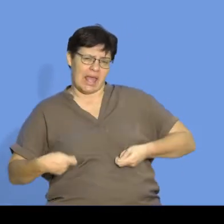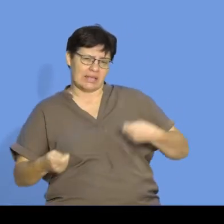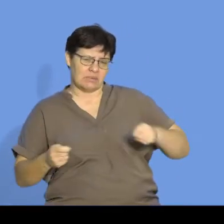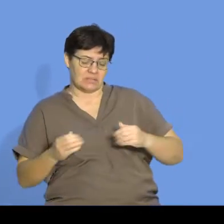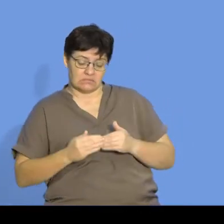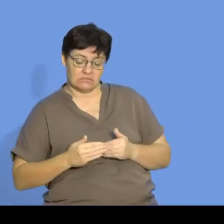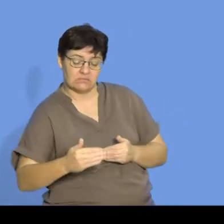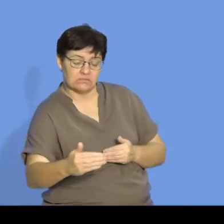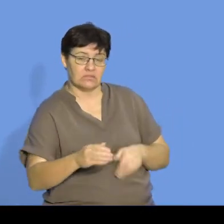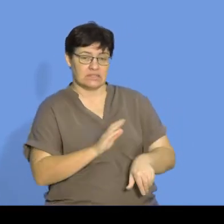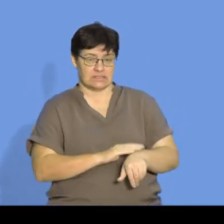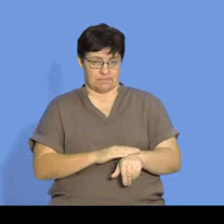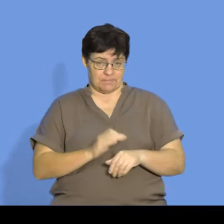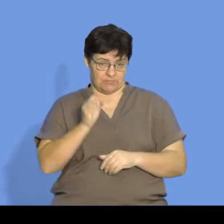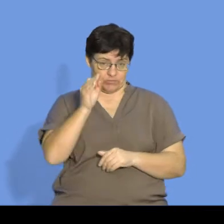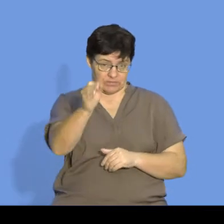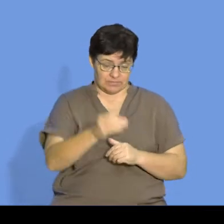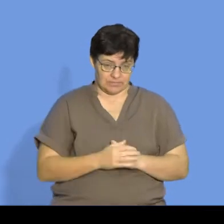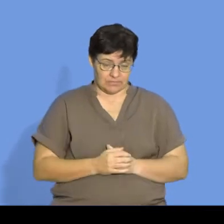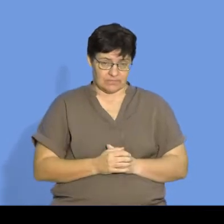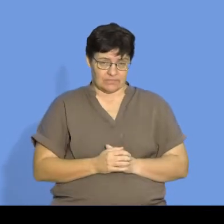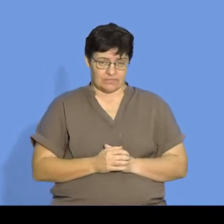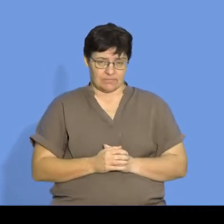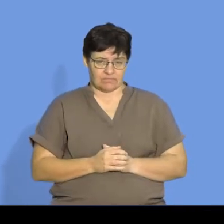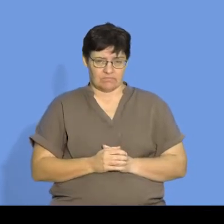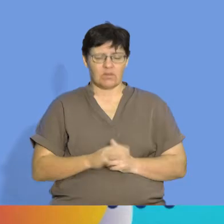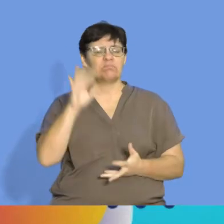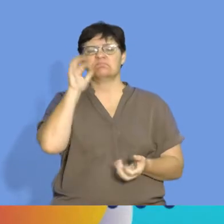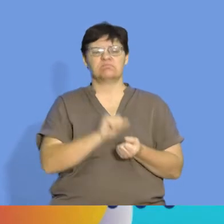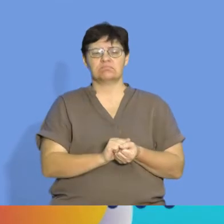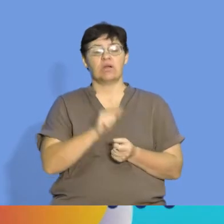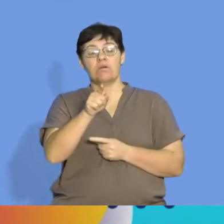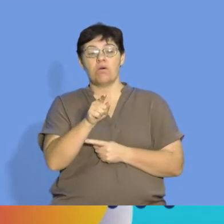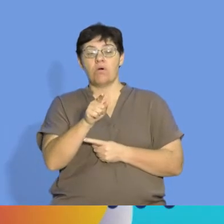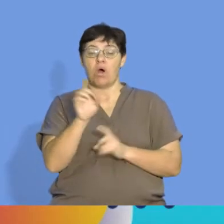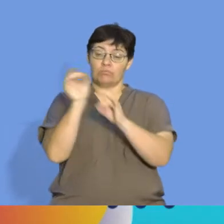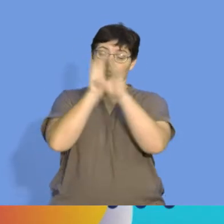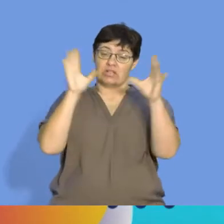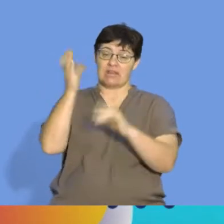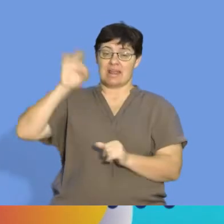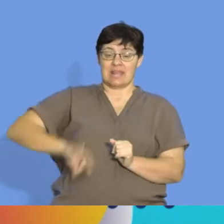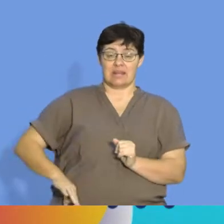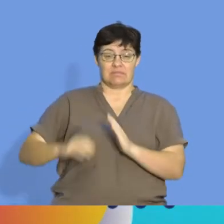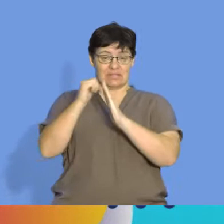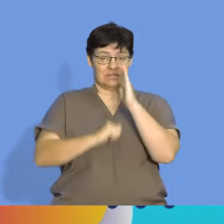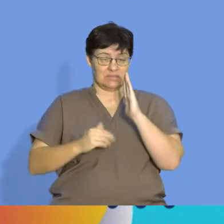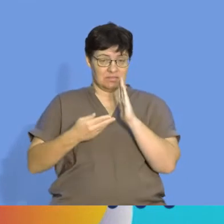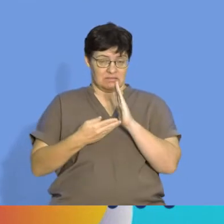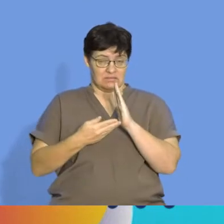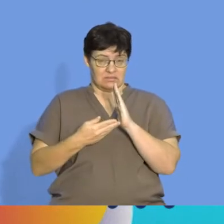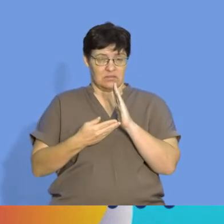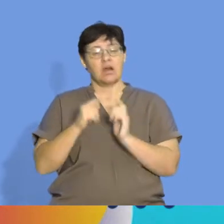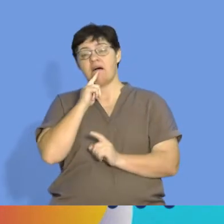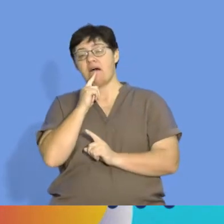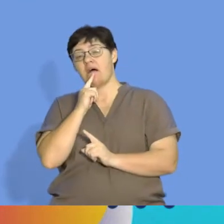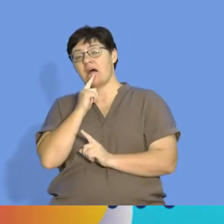the forecast period. So, let's put that in a summary form. Your projected income statement projects